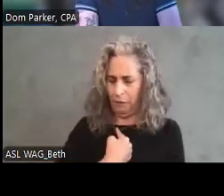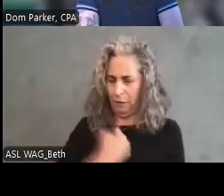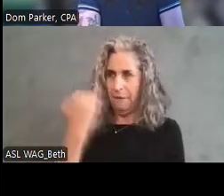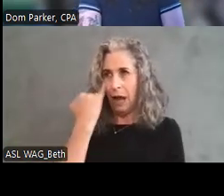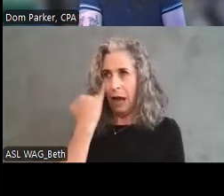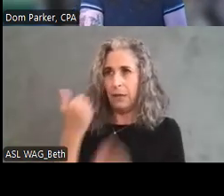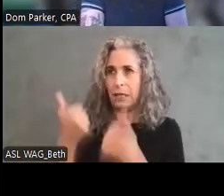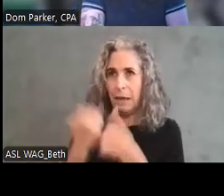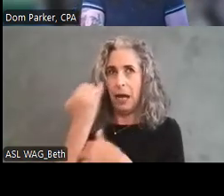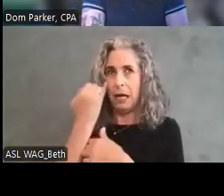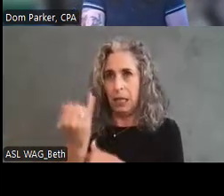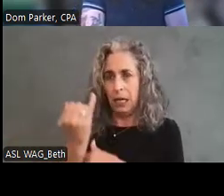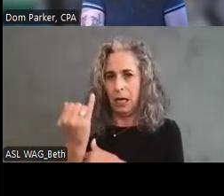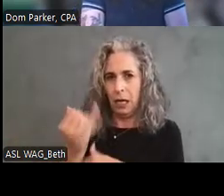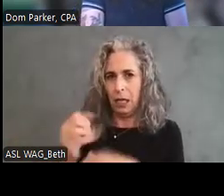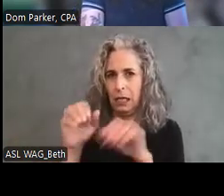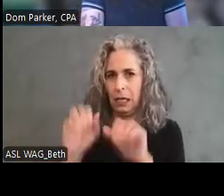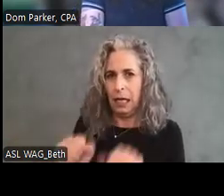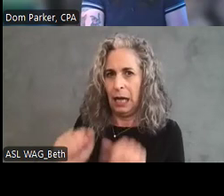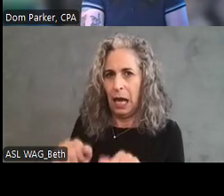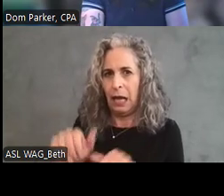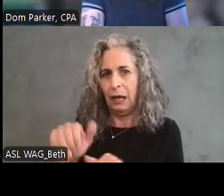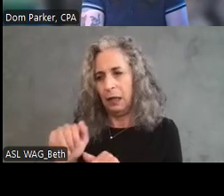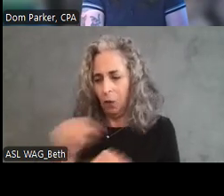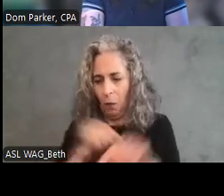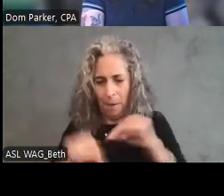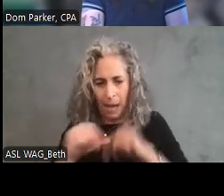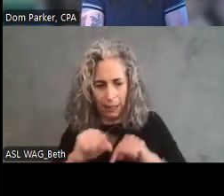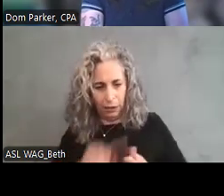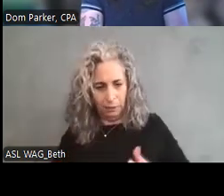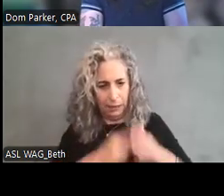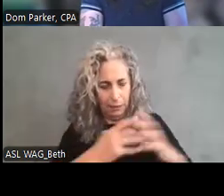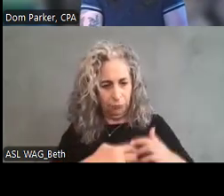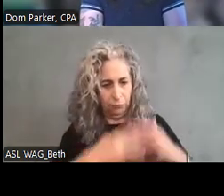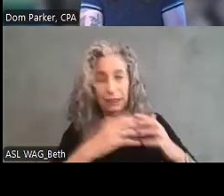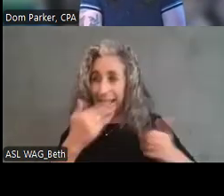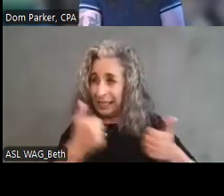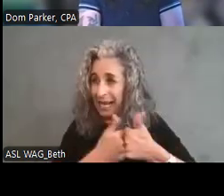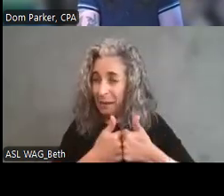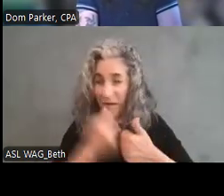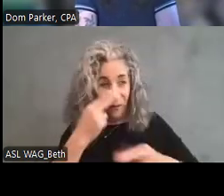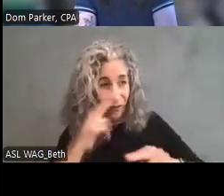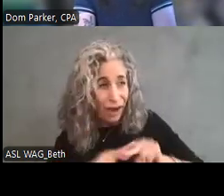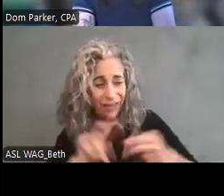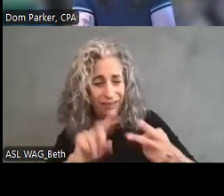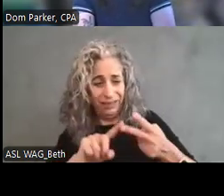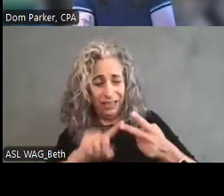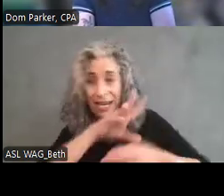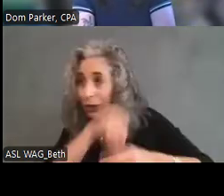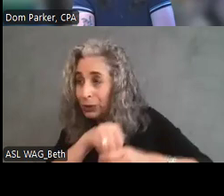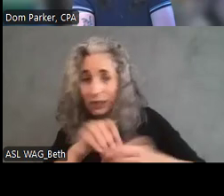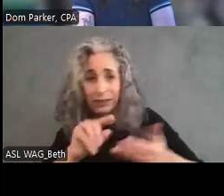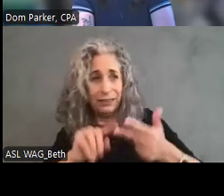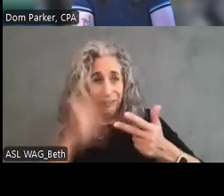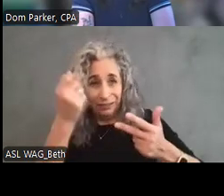alpha or beta, about to hit gold. Is this game fun and inclusive? Does it make sense? And